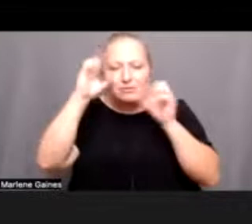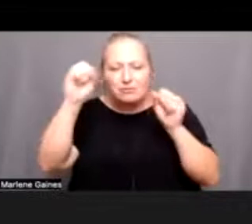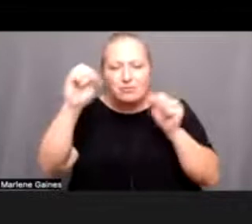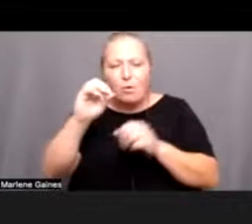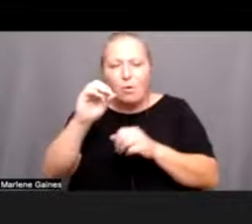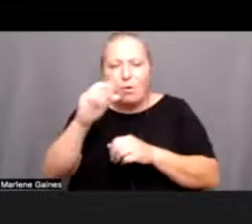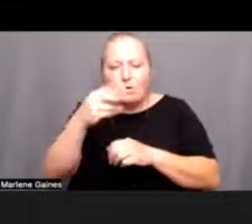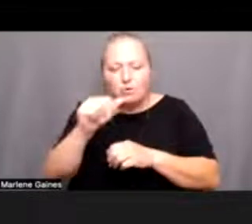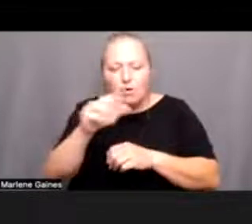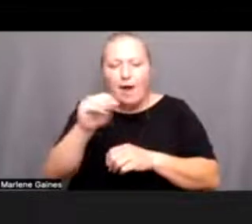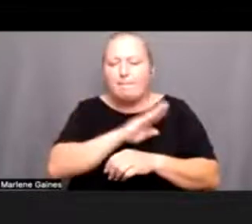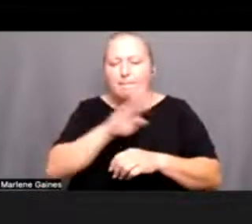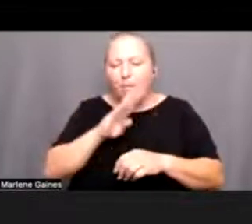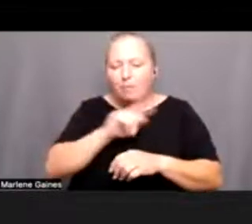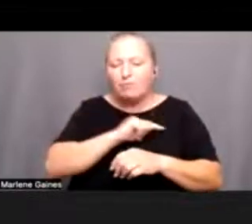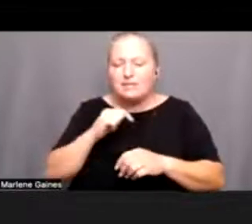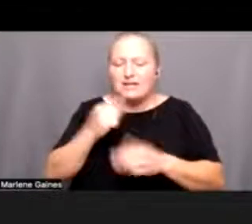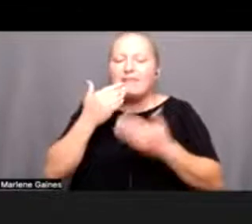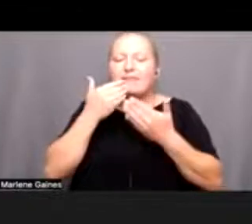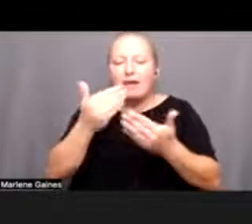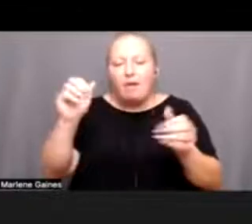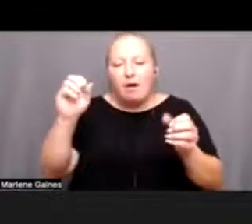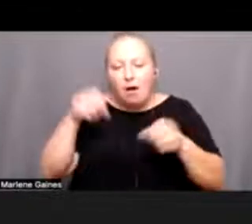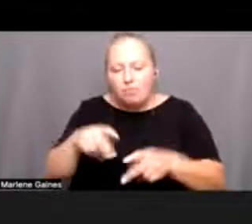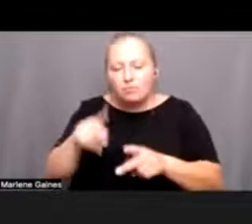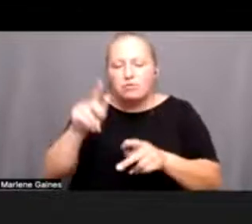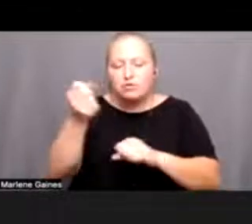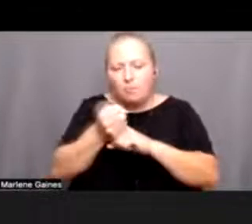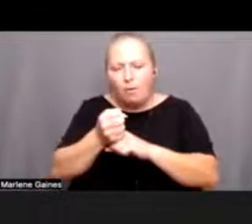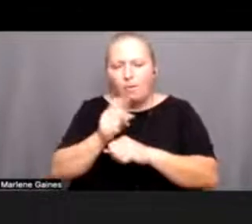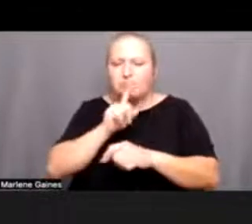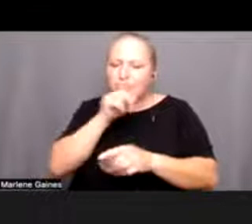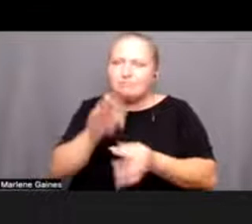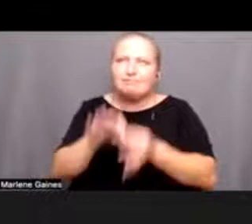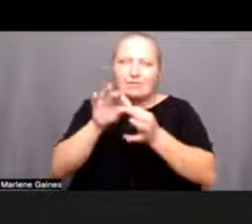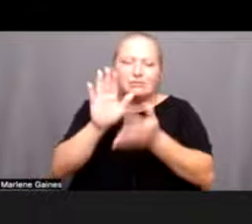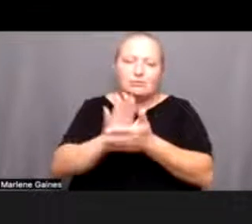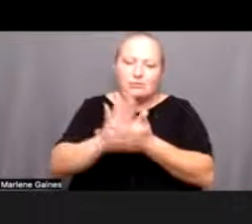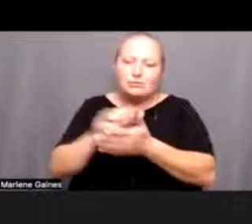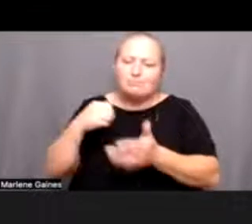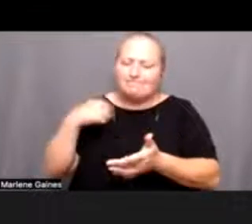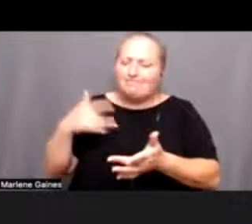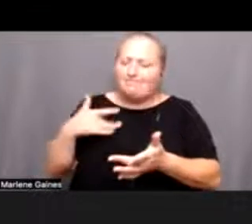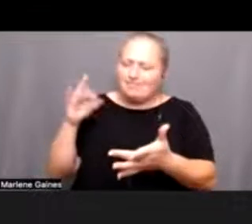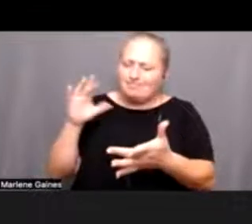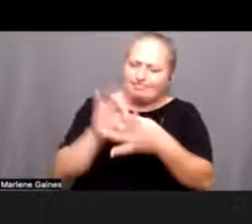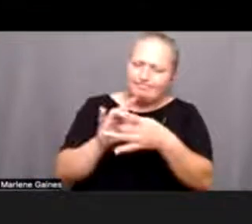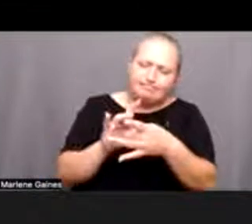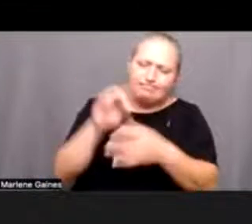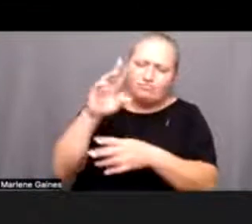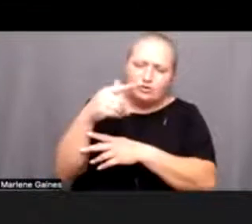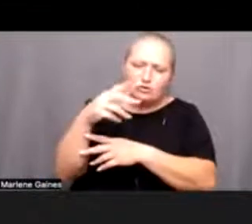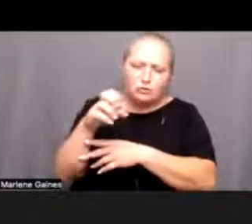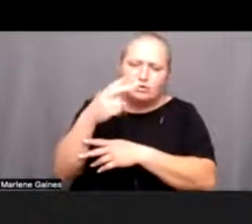Trustees. Thank you for this opportunity to support such a special school. I feel a deep connection to George Hall and